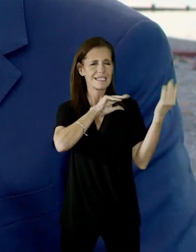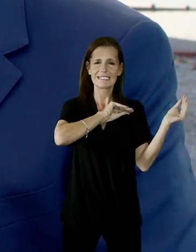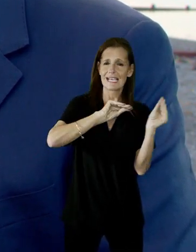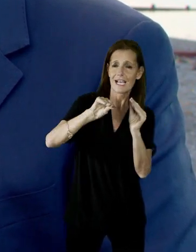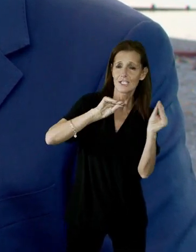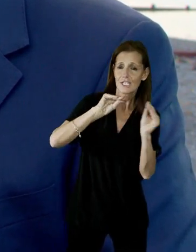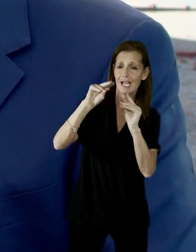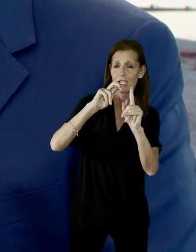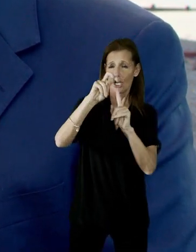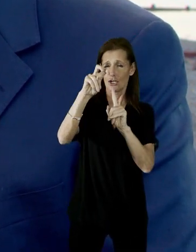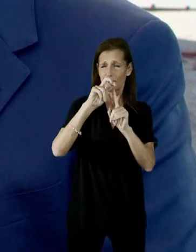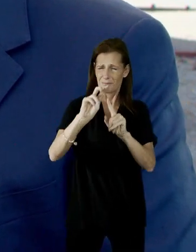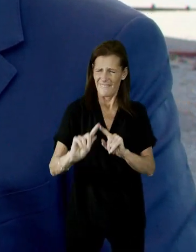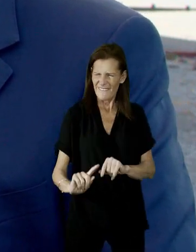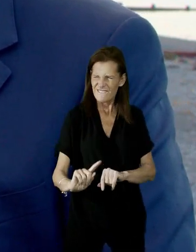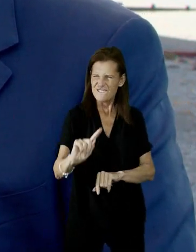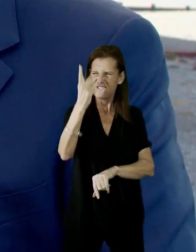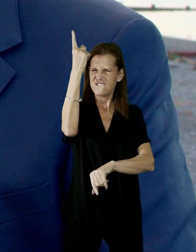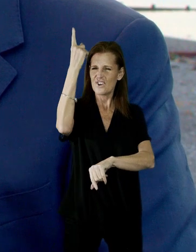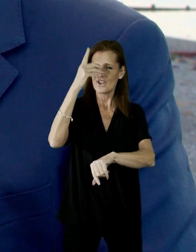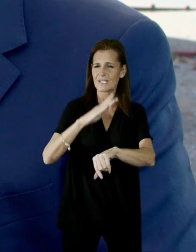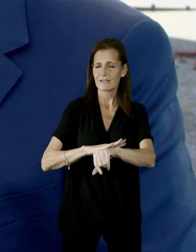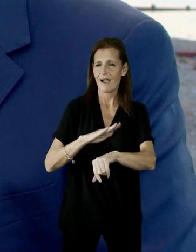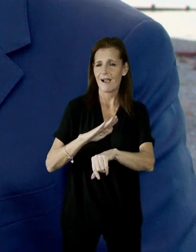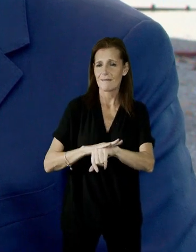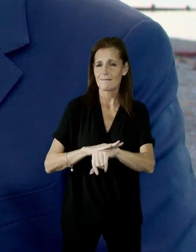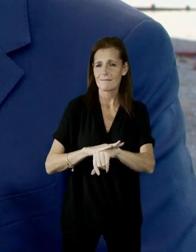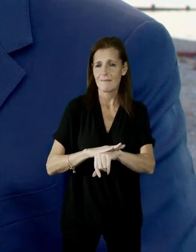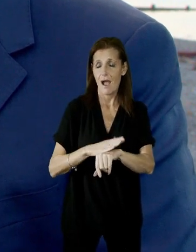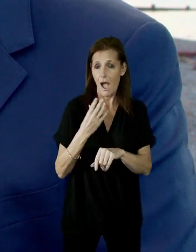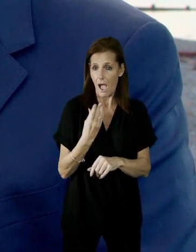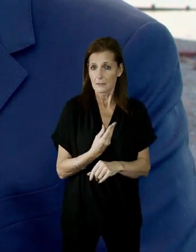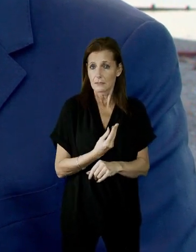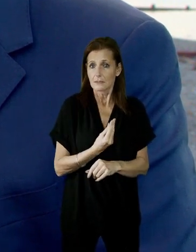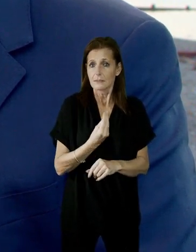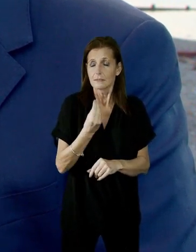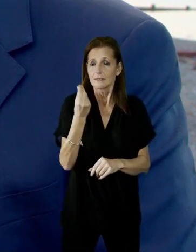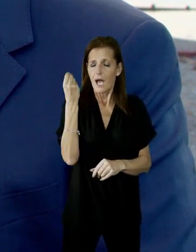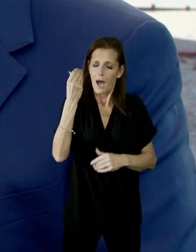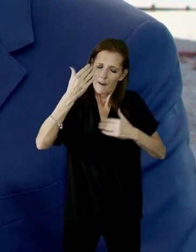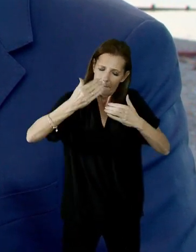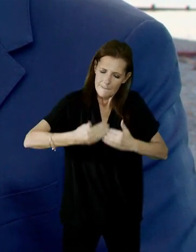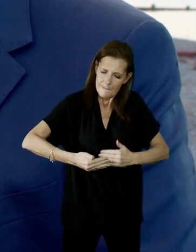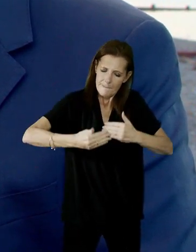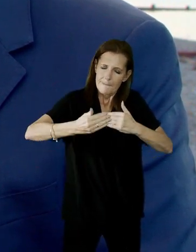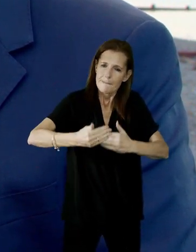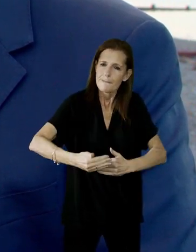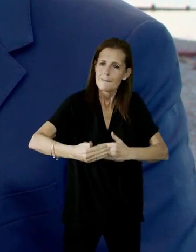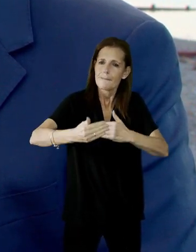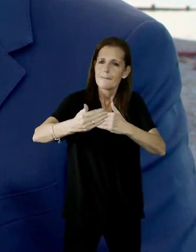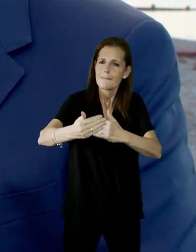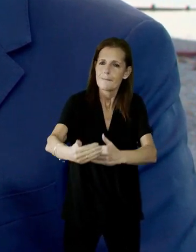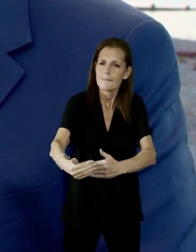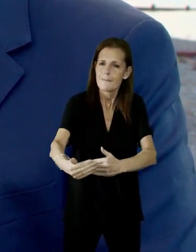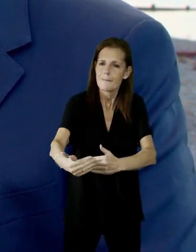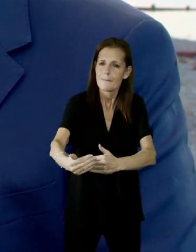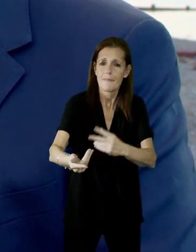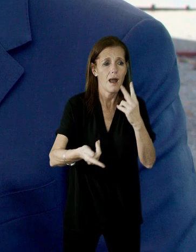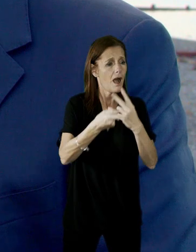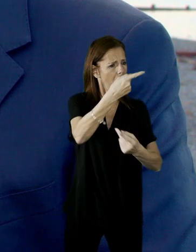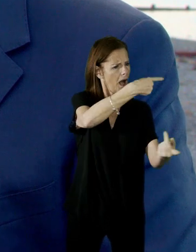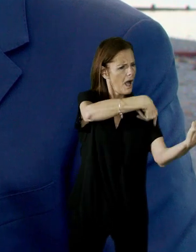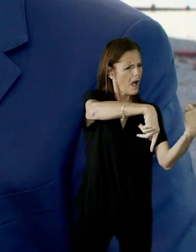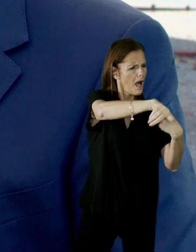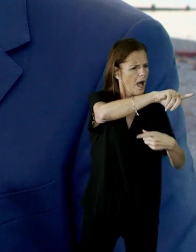very first time. Some protections were implemented in stages. Unlike the other civil rights movements of the